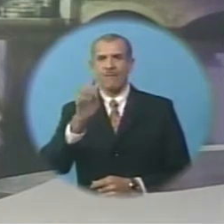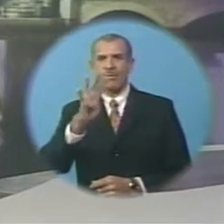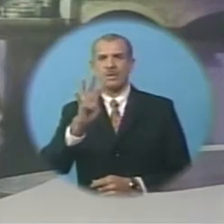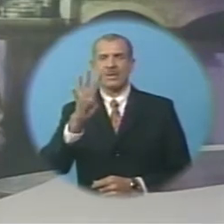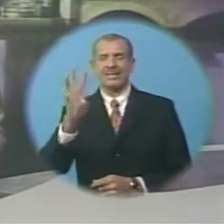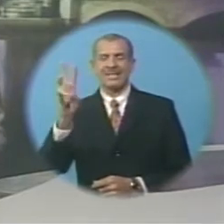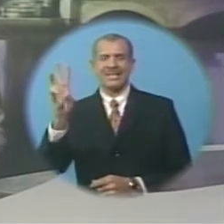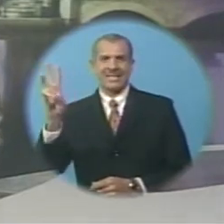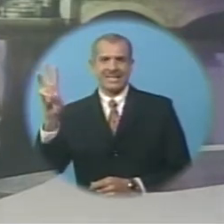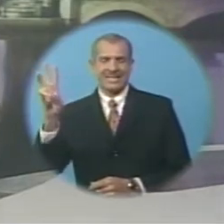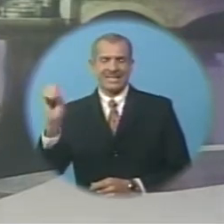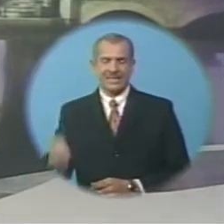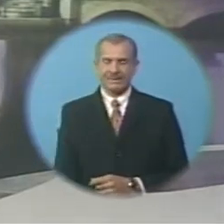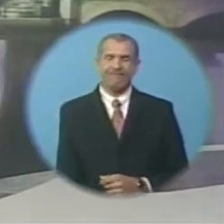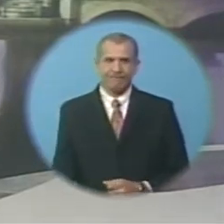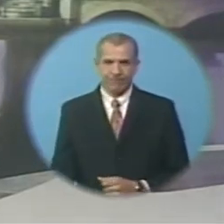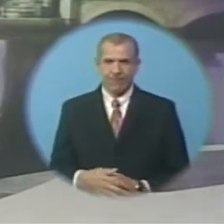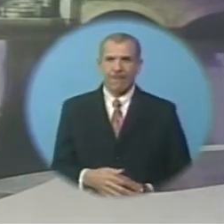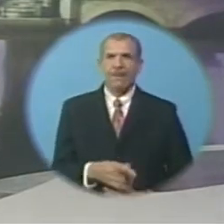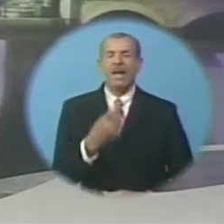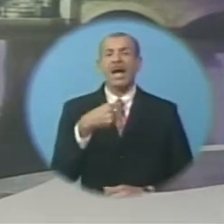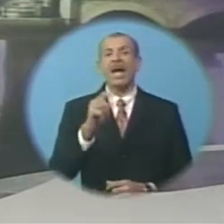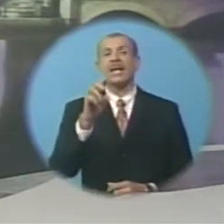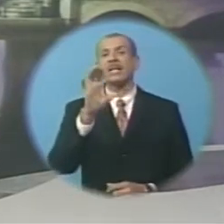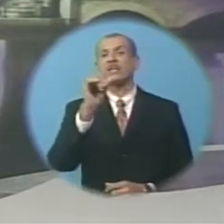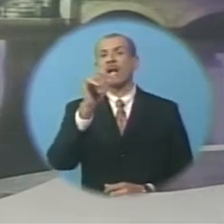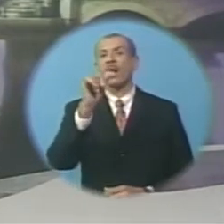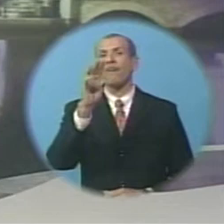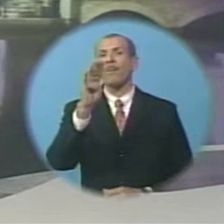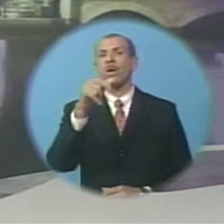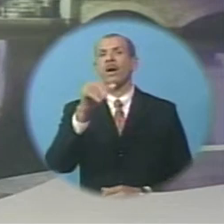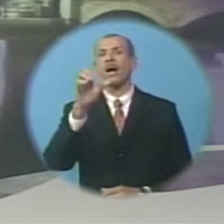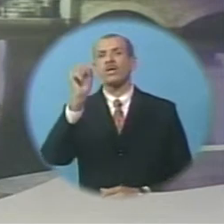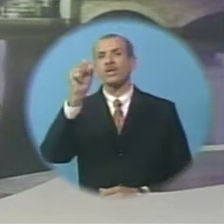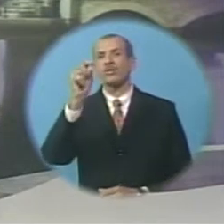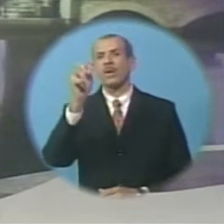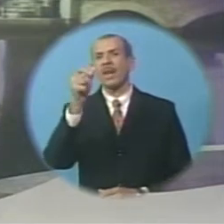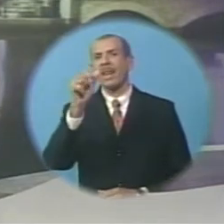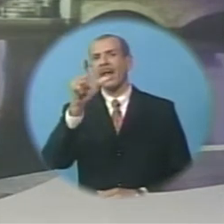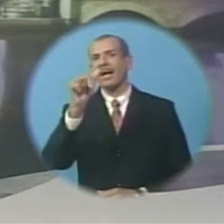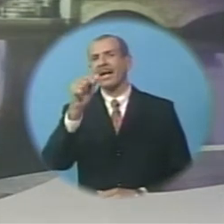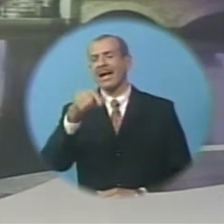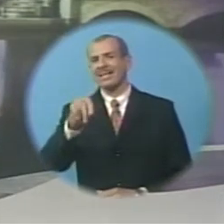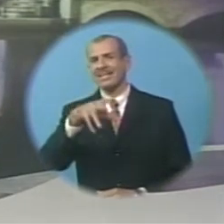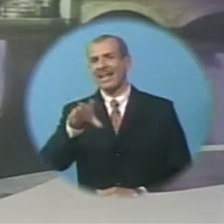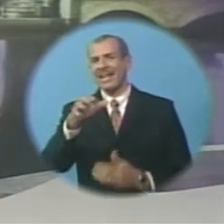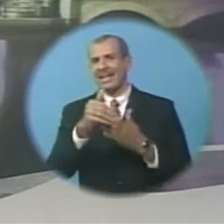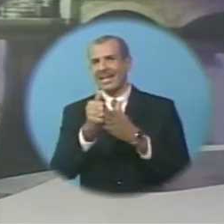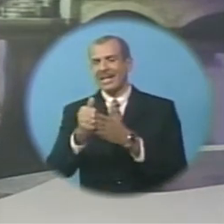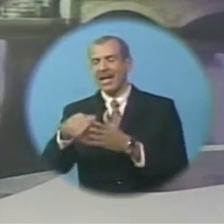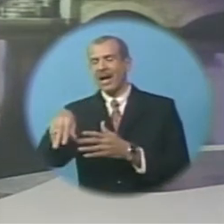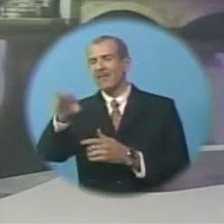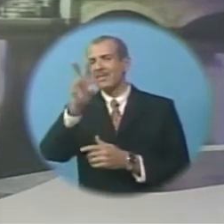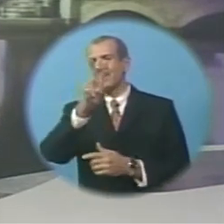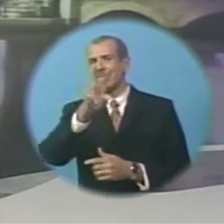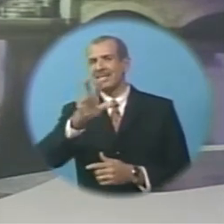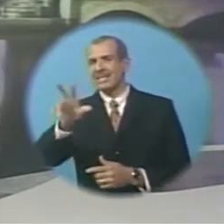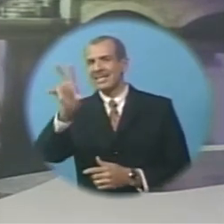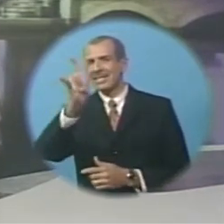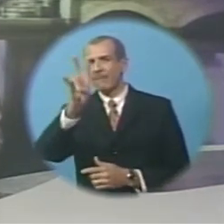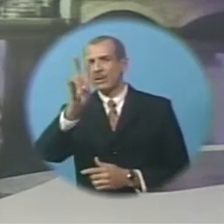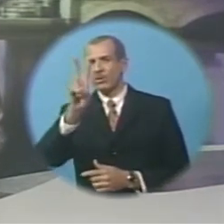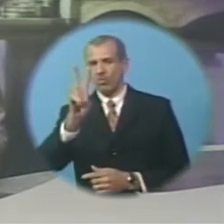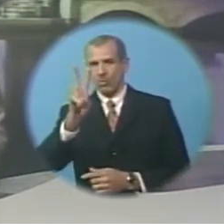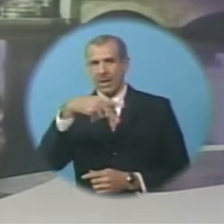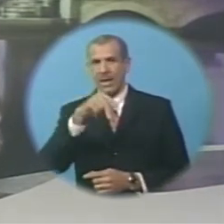sixes. Meanwhile, over in Colombo, Sri Lanka A have a 72-run lead over West Indies A after day 2 of